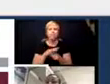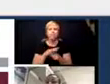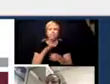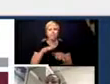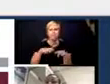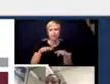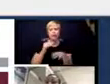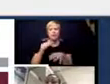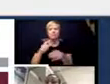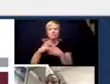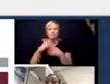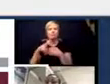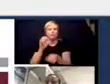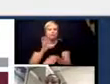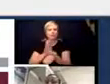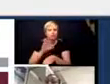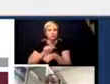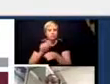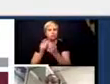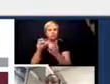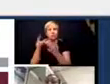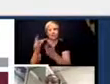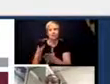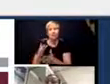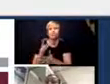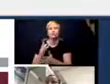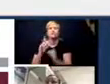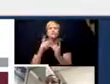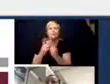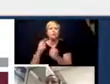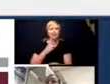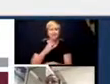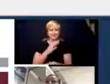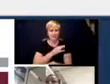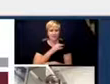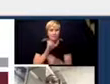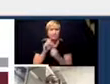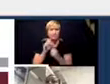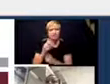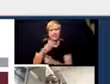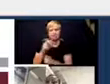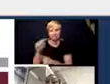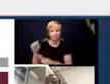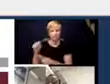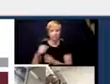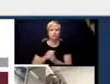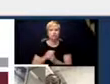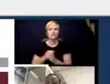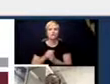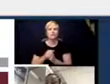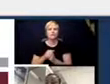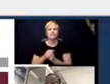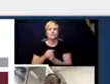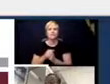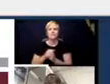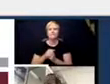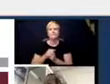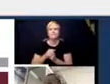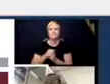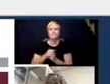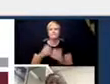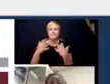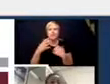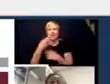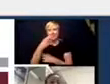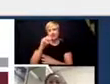with leaders and department staff at DHSF. Already very extended health management associates has been assisting